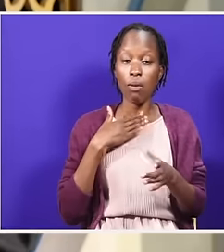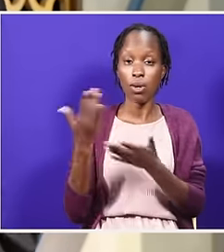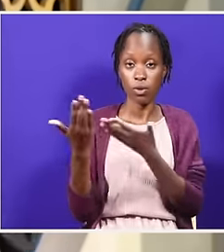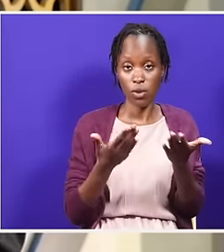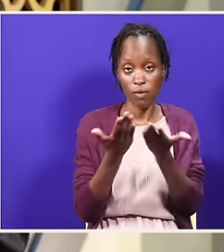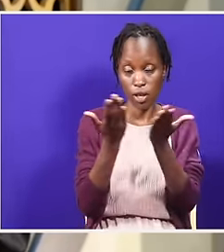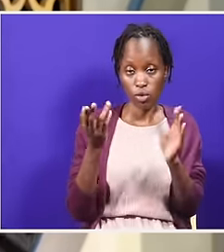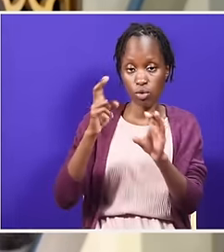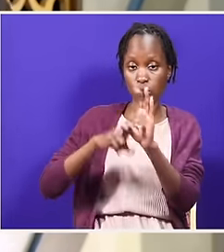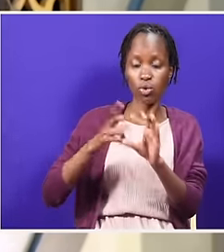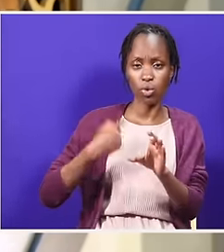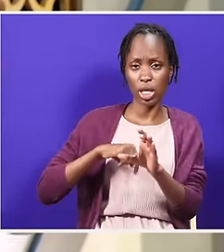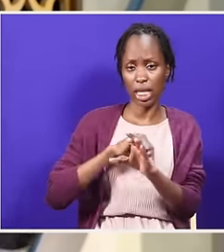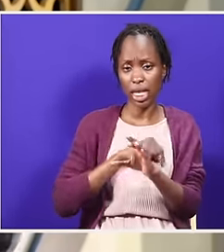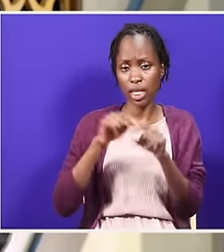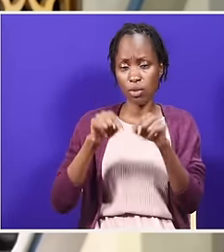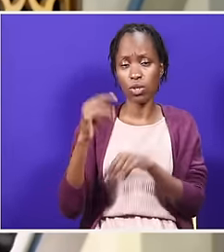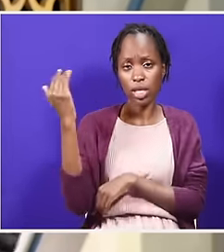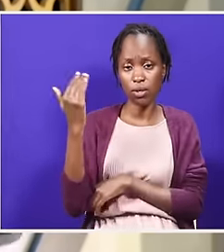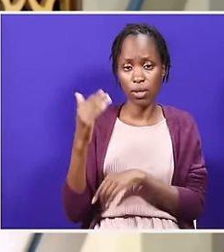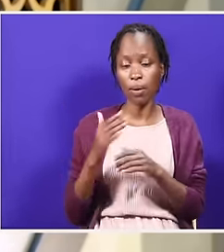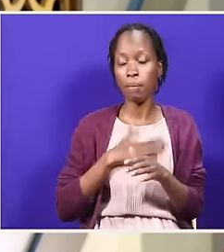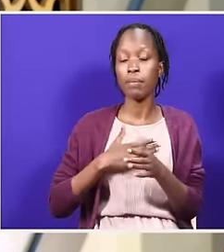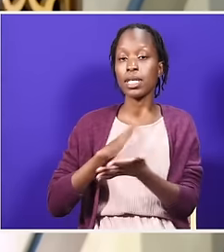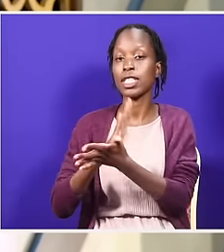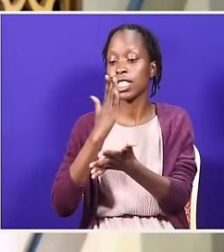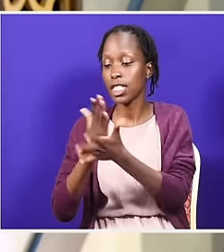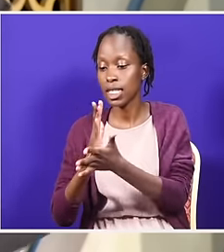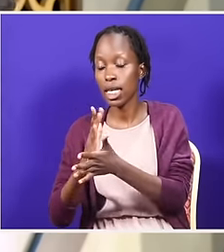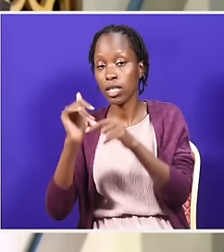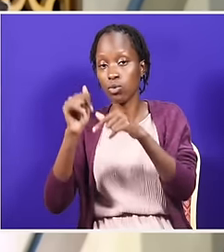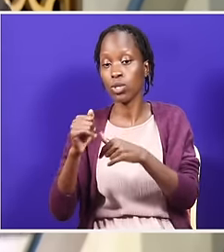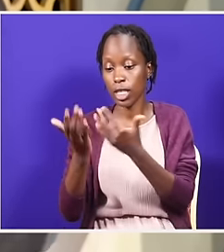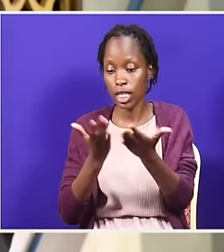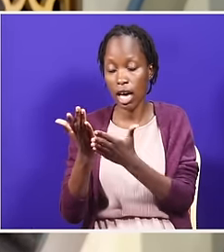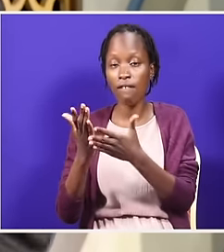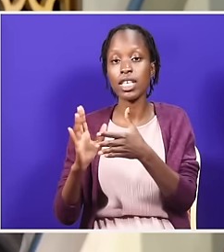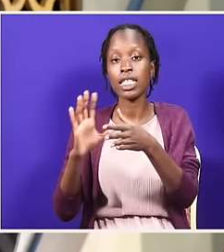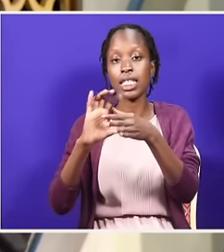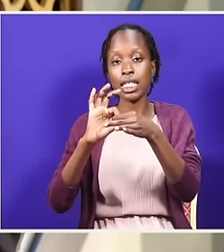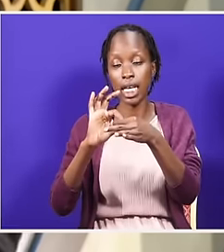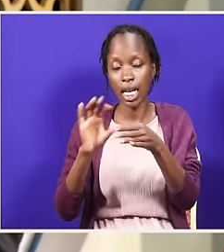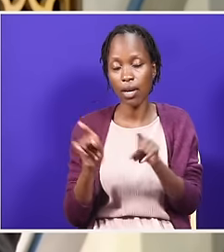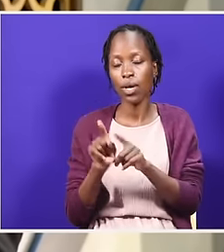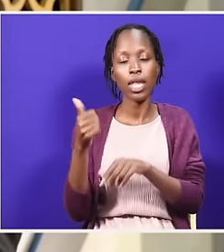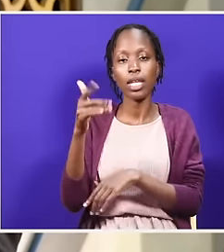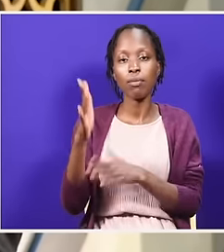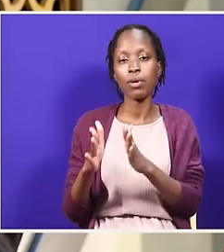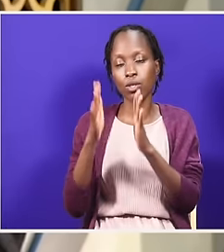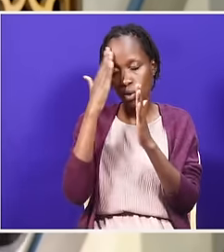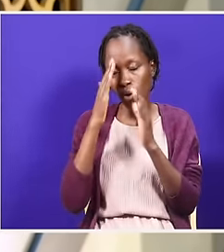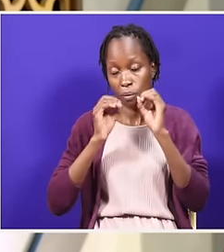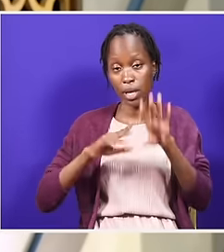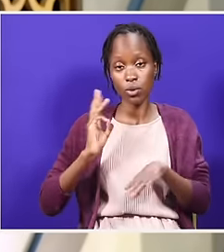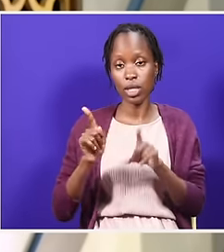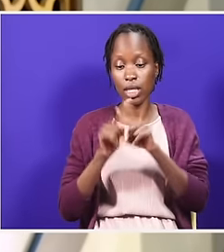invite you to join us. And then when this is all said and done, please share the link with your friends and anyone else who you know will be blessed by this